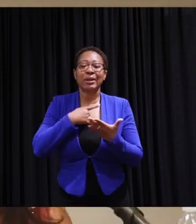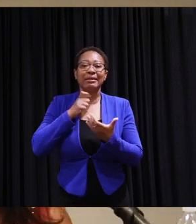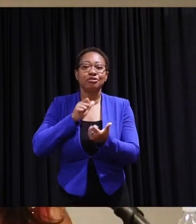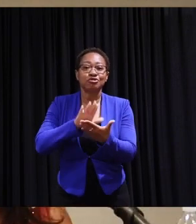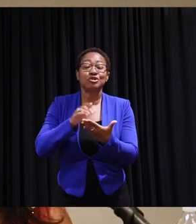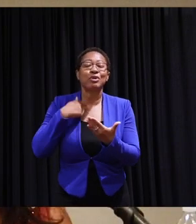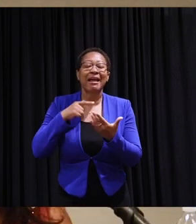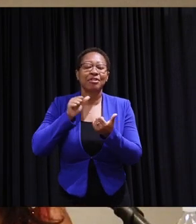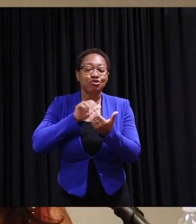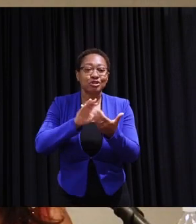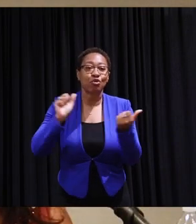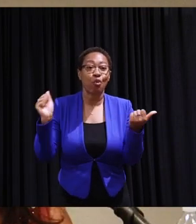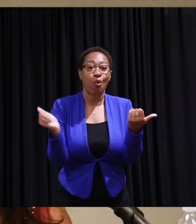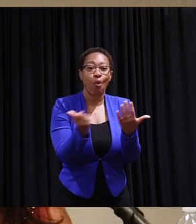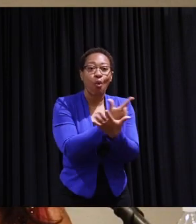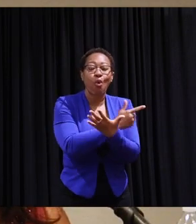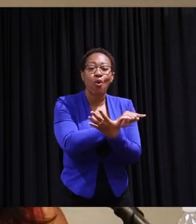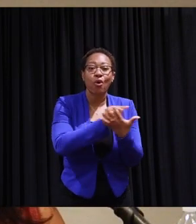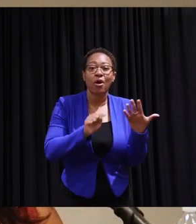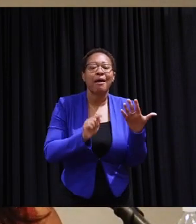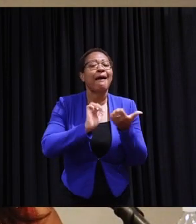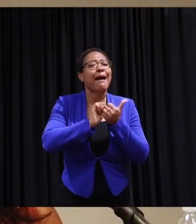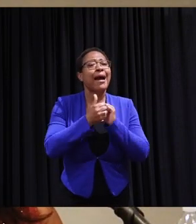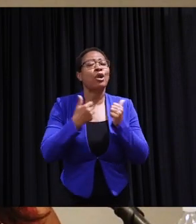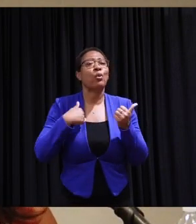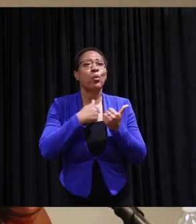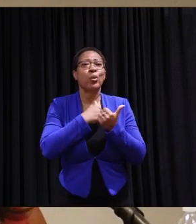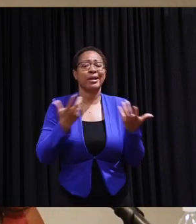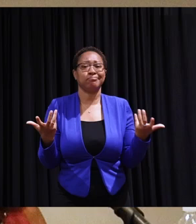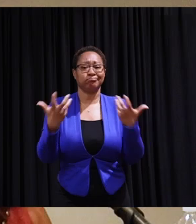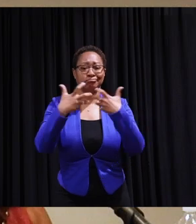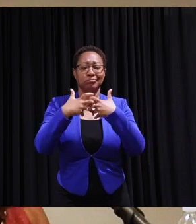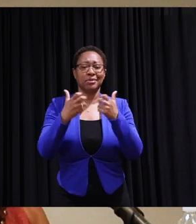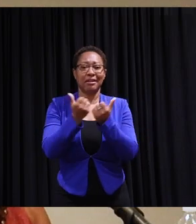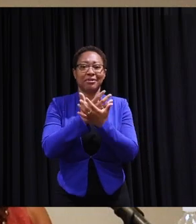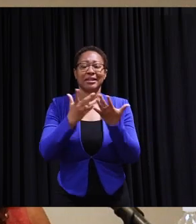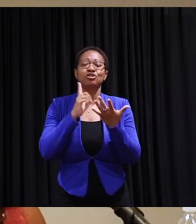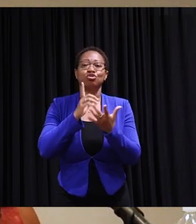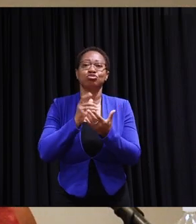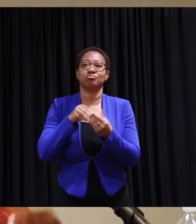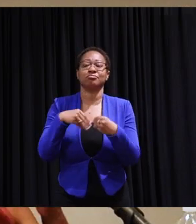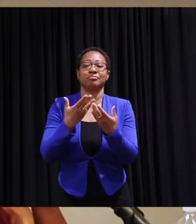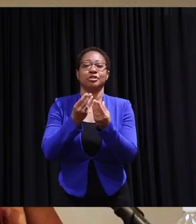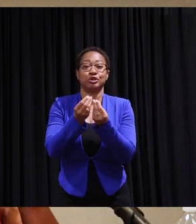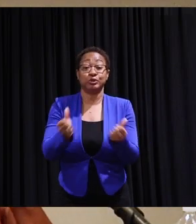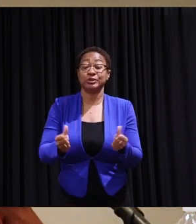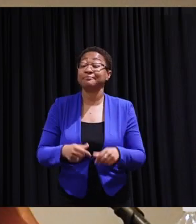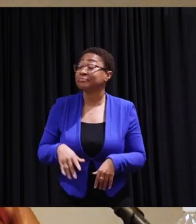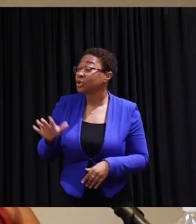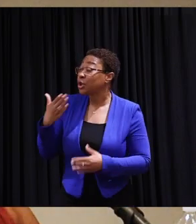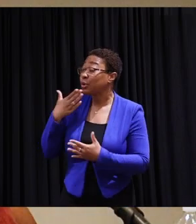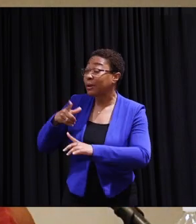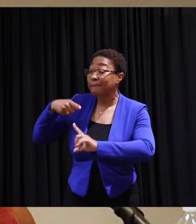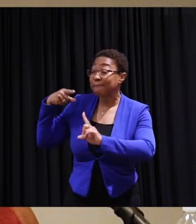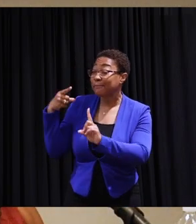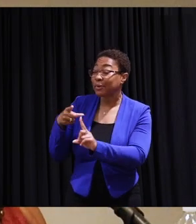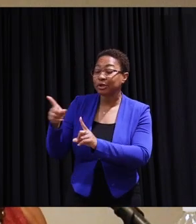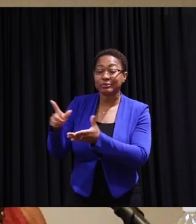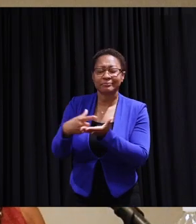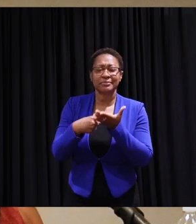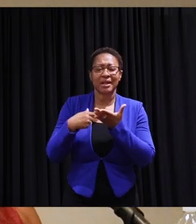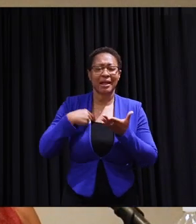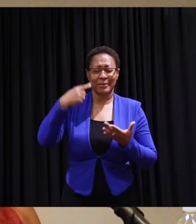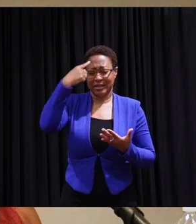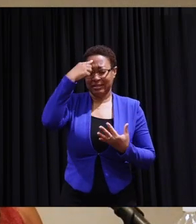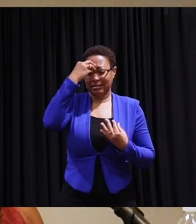many. And so it's about how we braid these solutions together. No, that's a great point. And as you all were discussing this, I kept